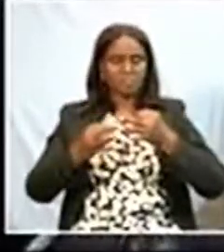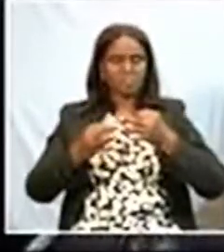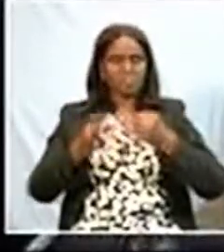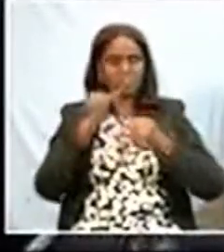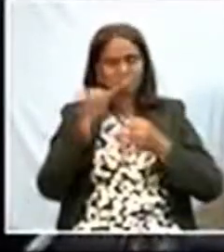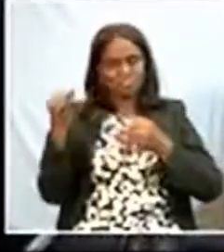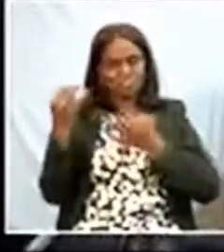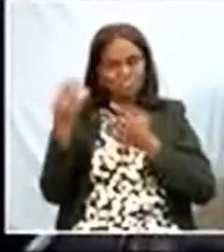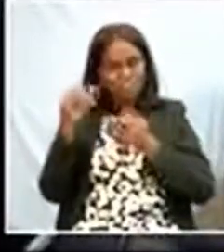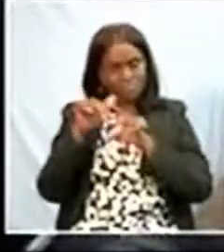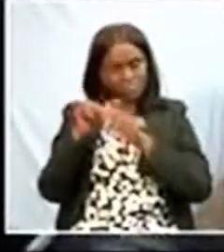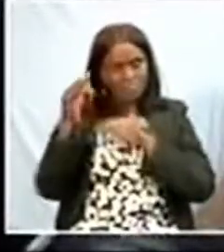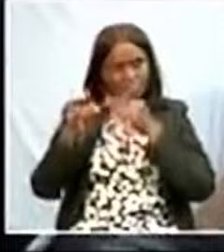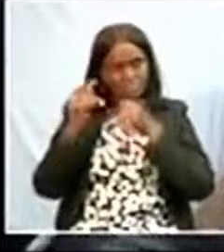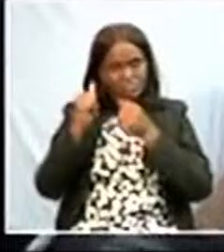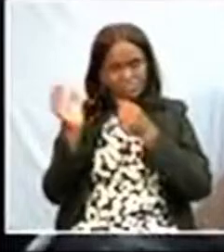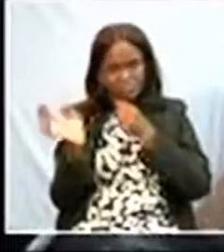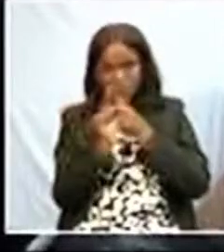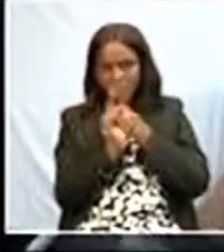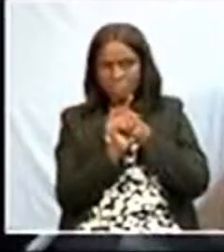issues pending in court because of his